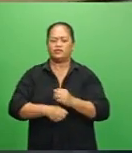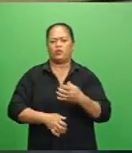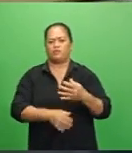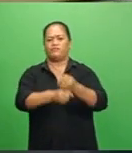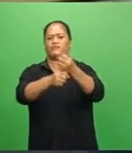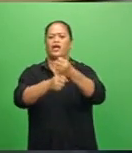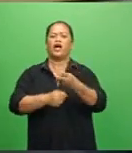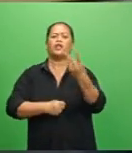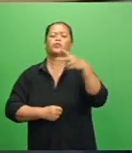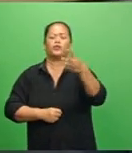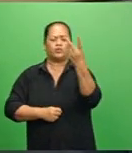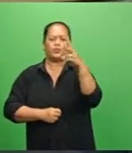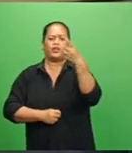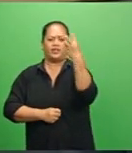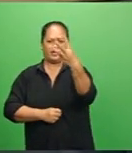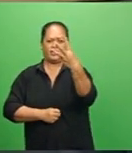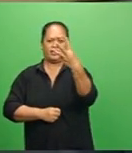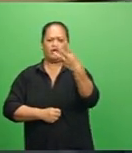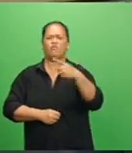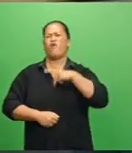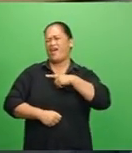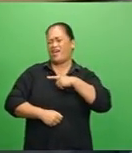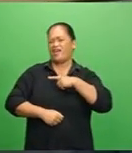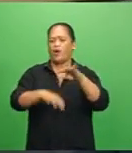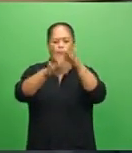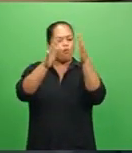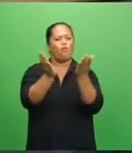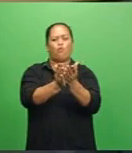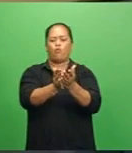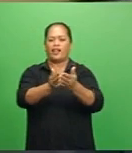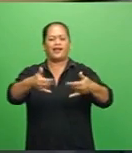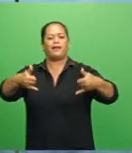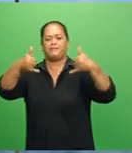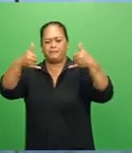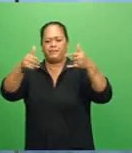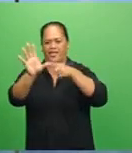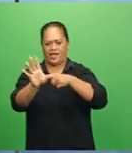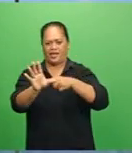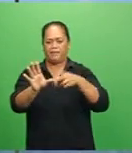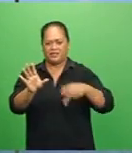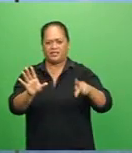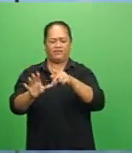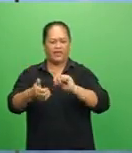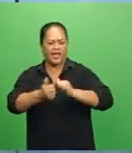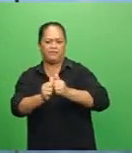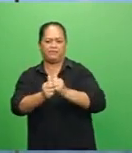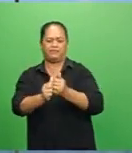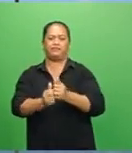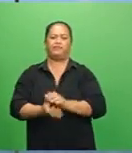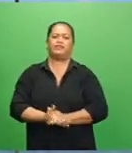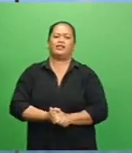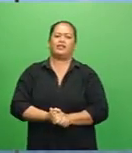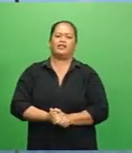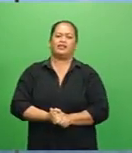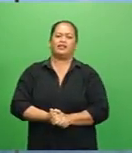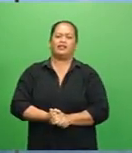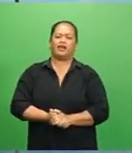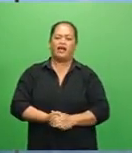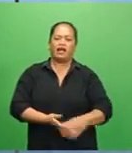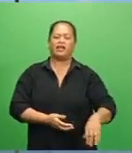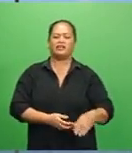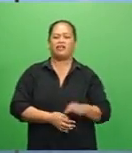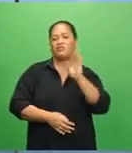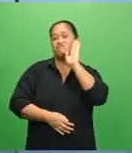is World Cup year for us, and also the Pacific Games. Former Lautoka football coach Ravinesh